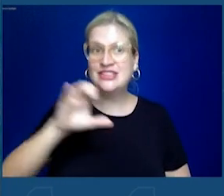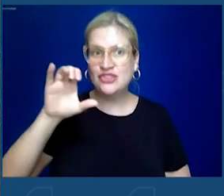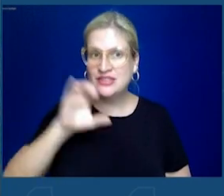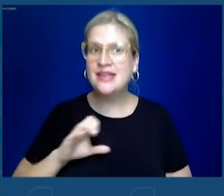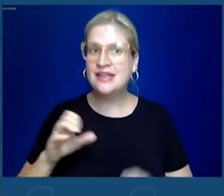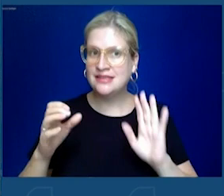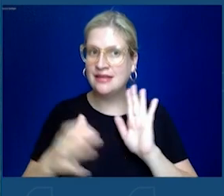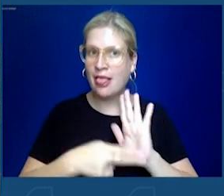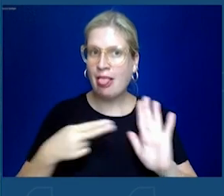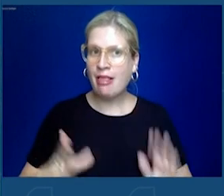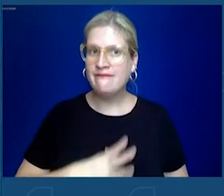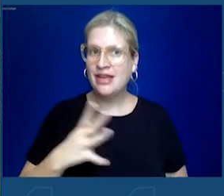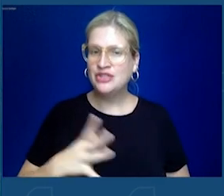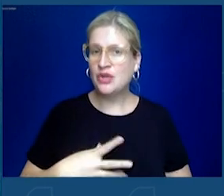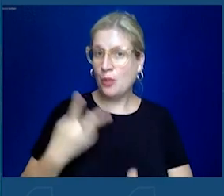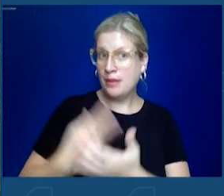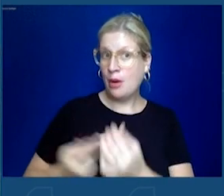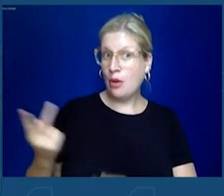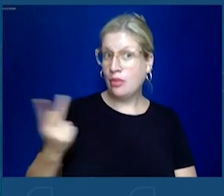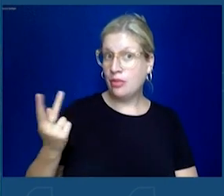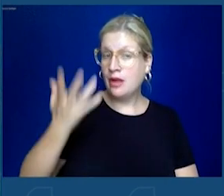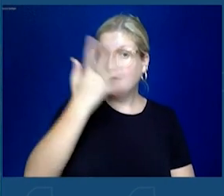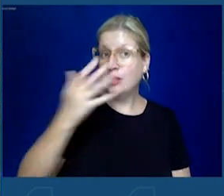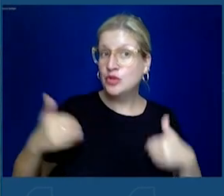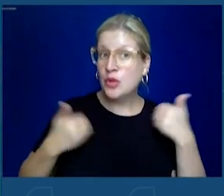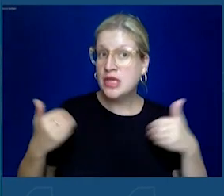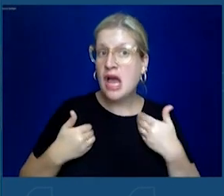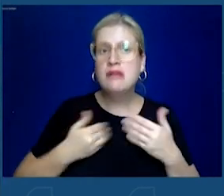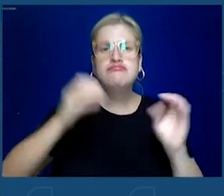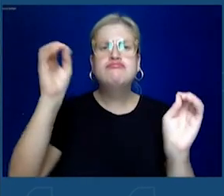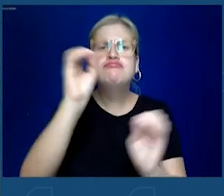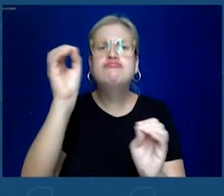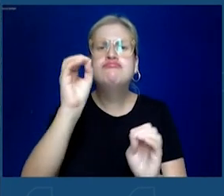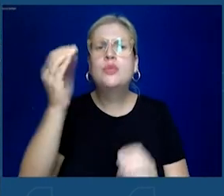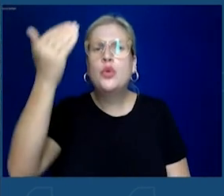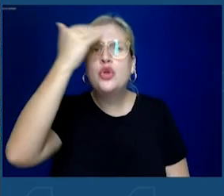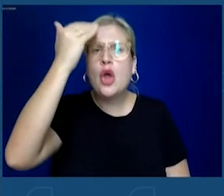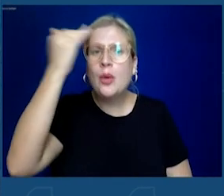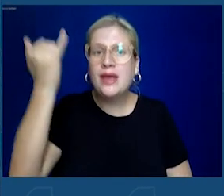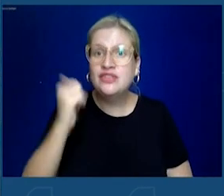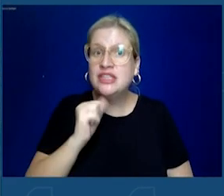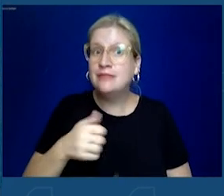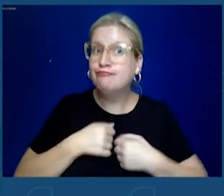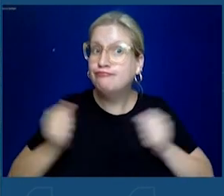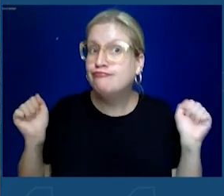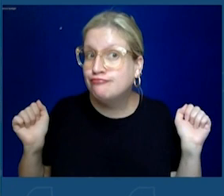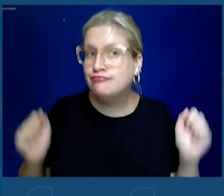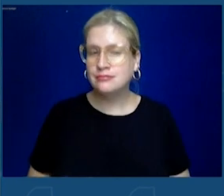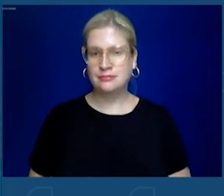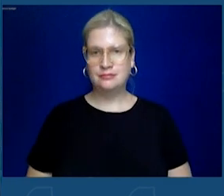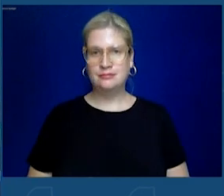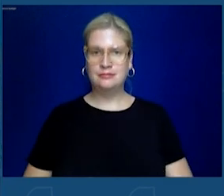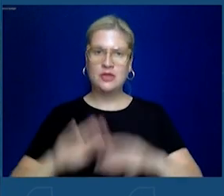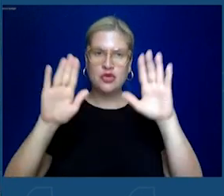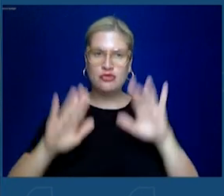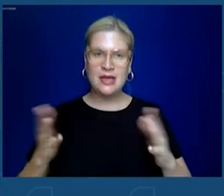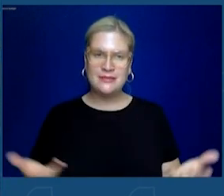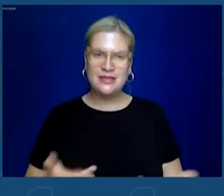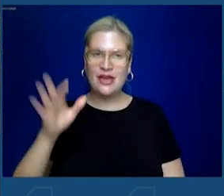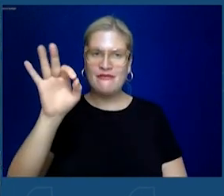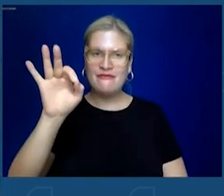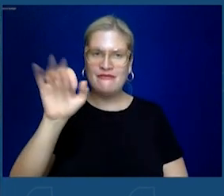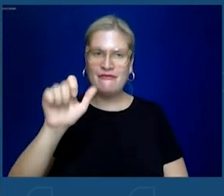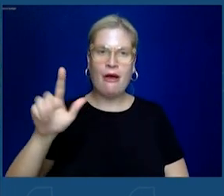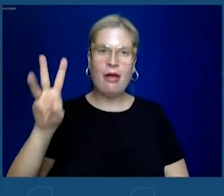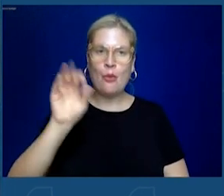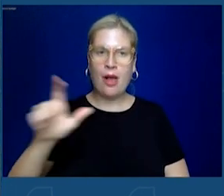have known that if the governor didn't say it. It is great to be here at the Folwell Apartments. I want